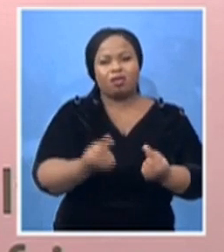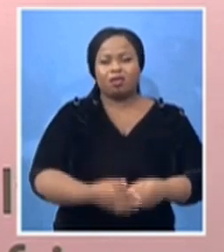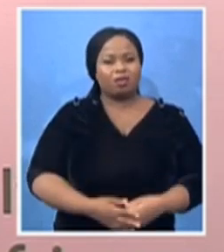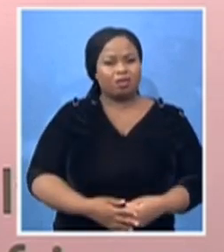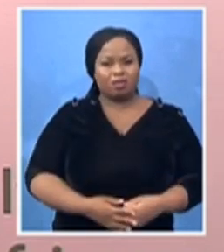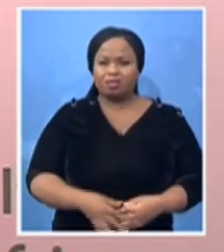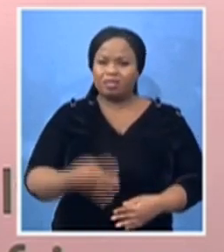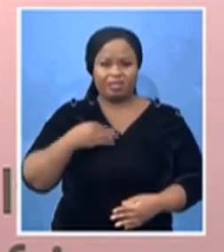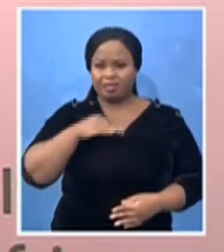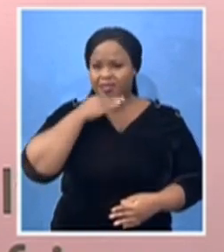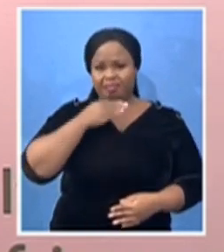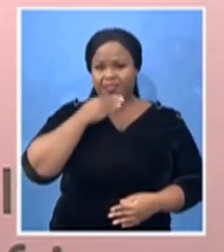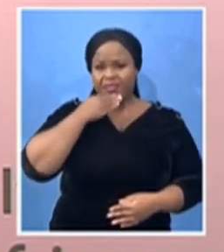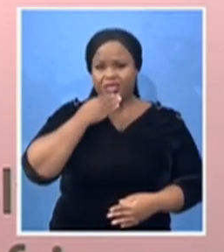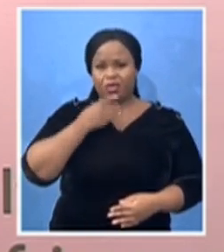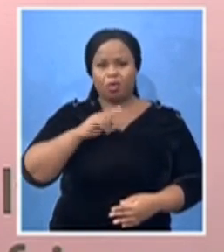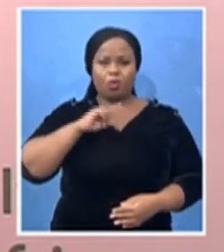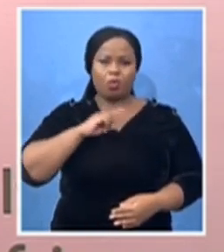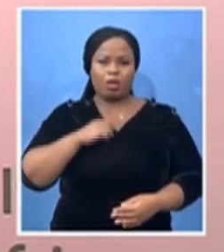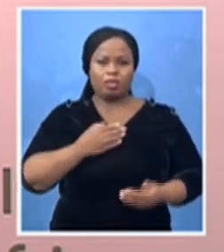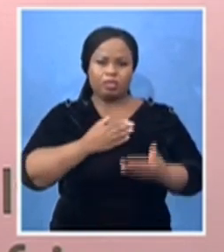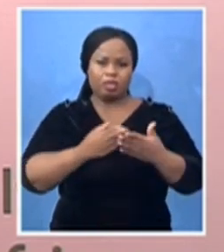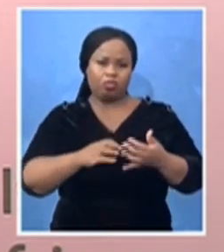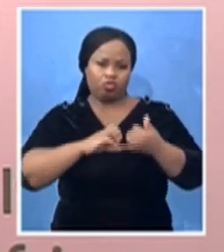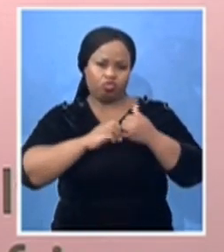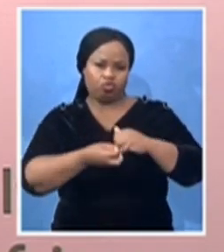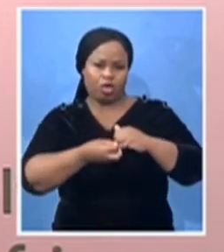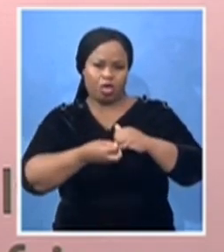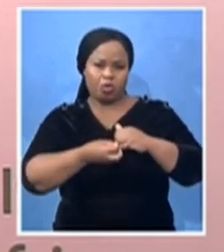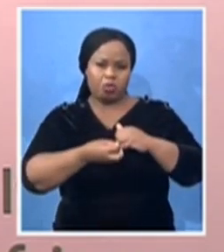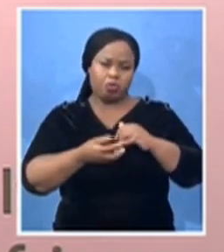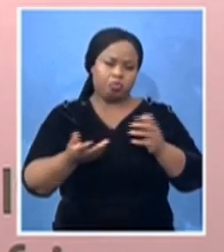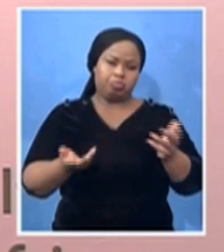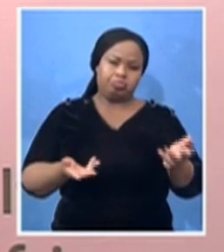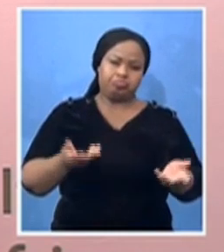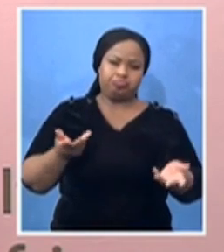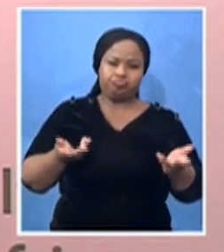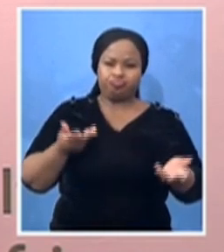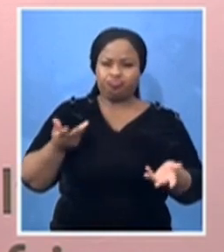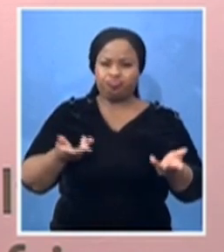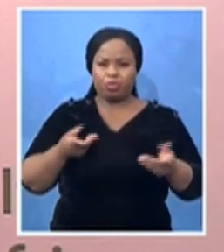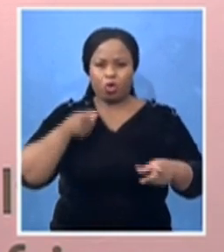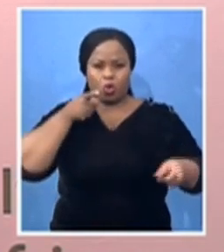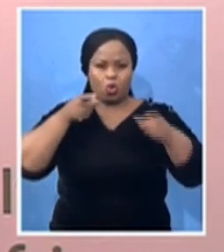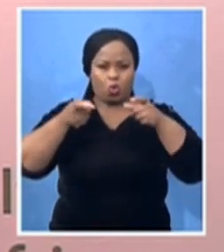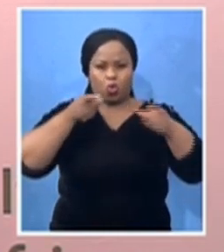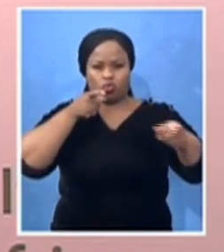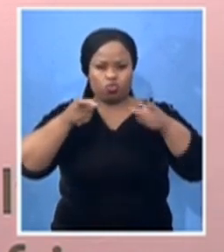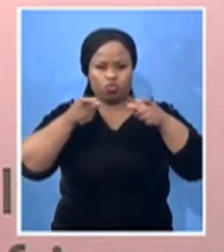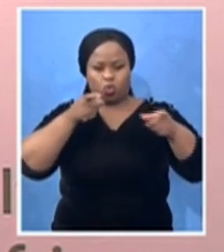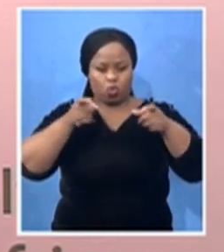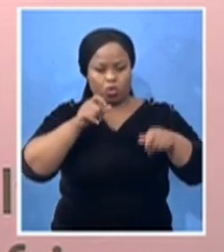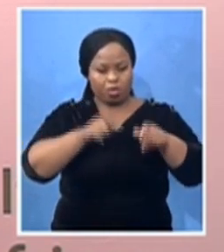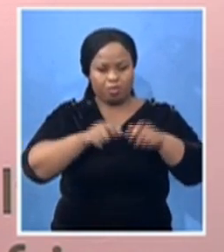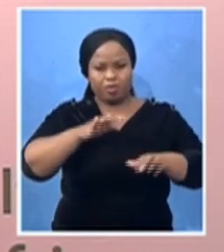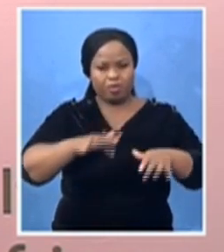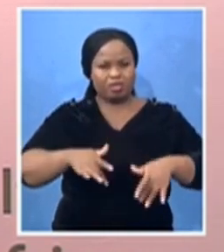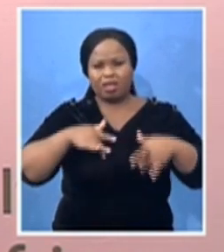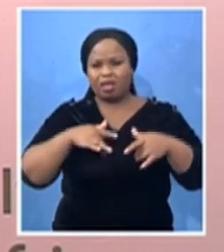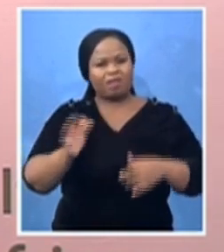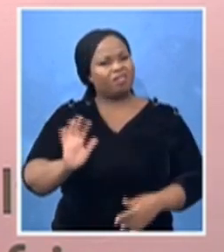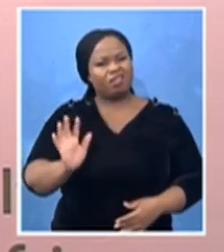trying to control the lives of people. It is basically to try and create an